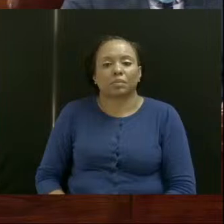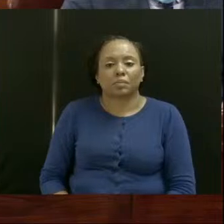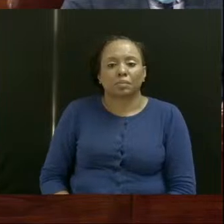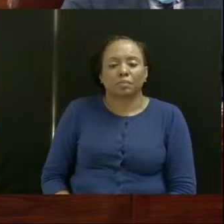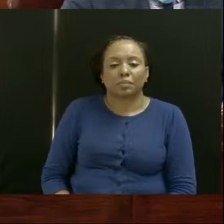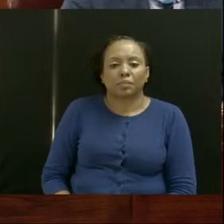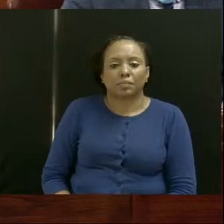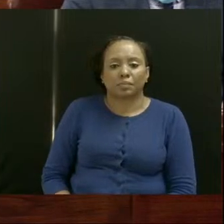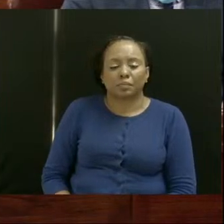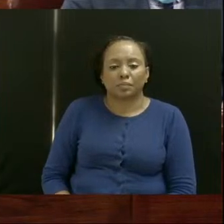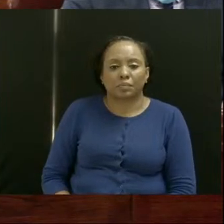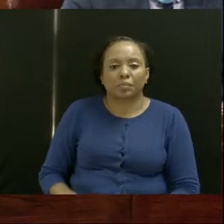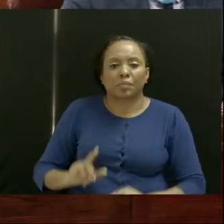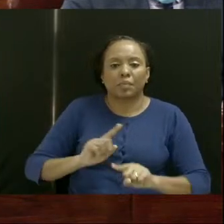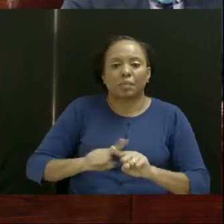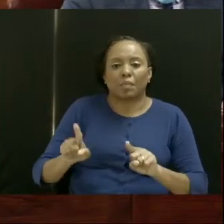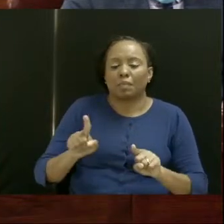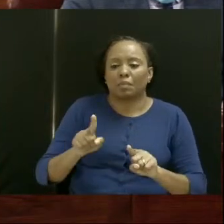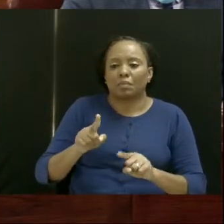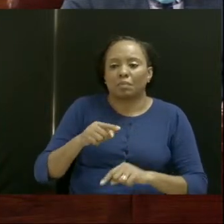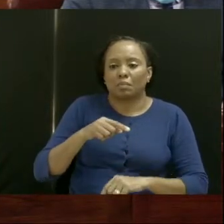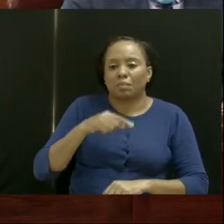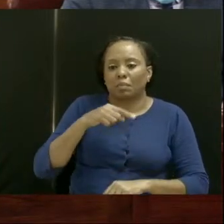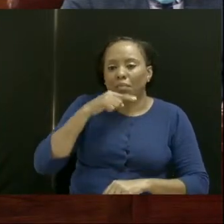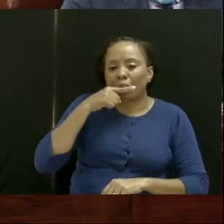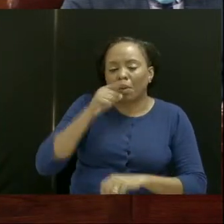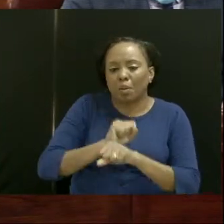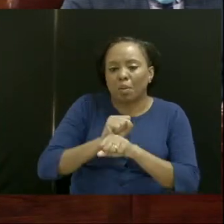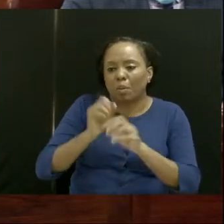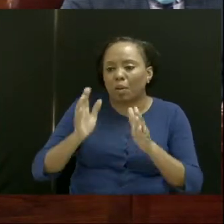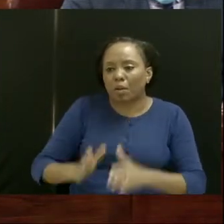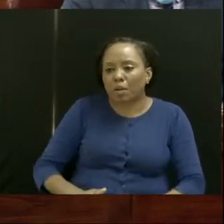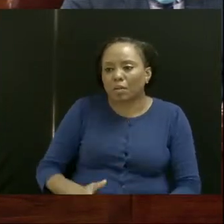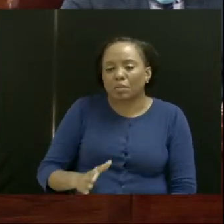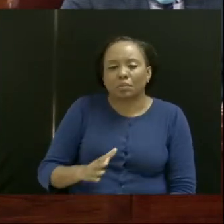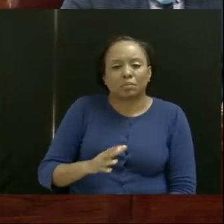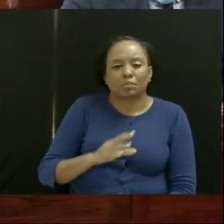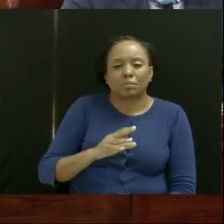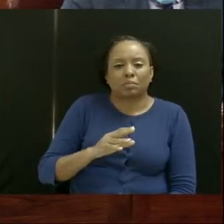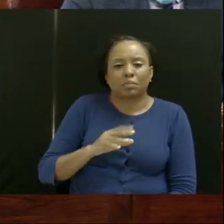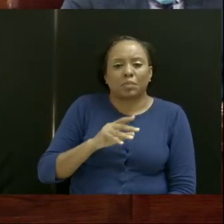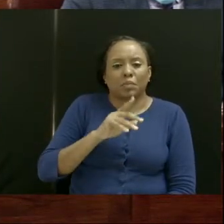large numbers have not bought into this program. They've shunned this program.